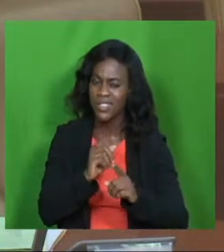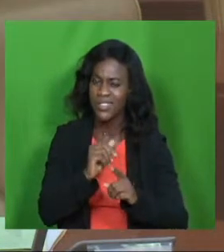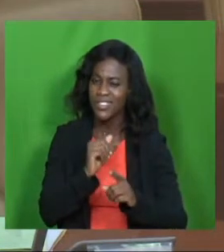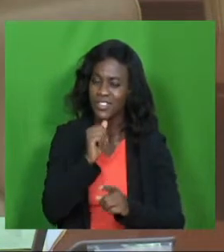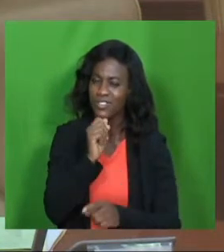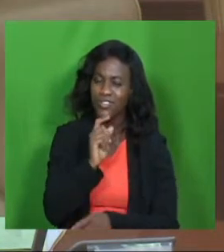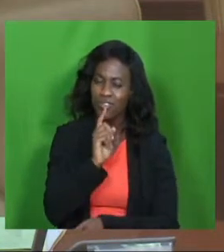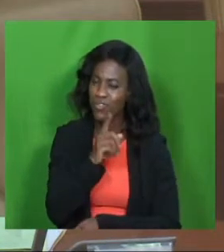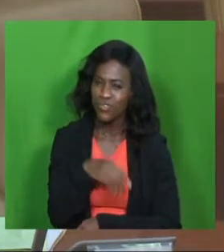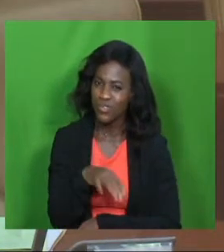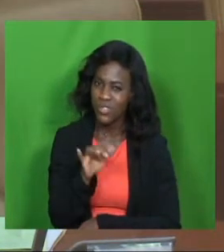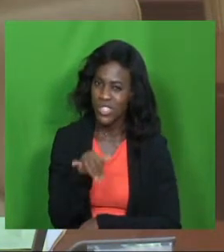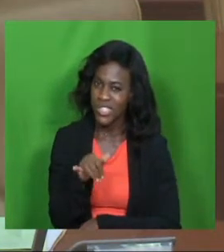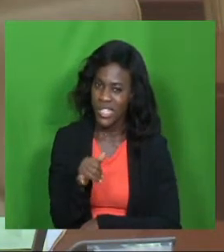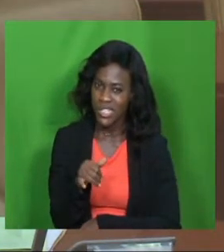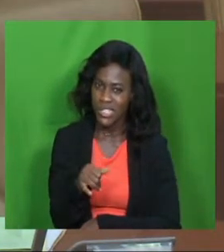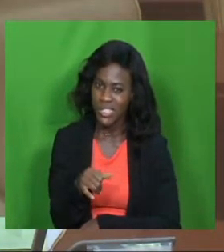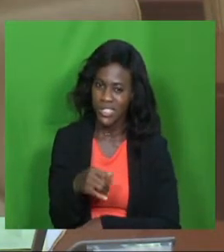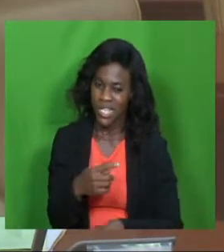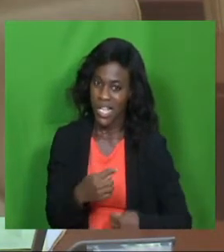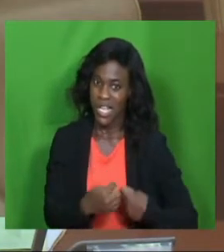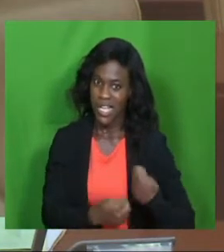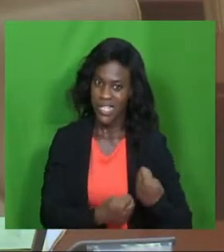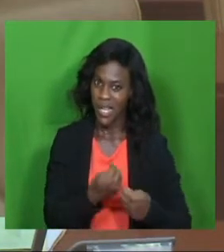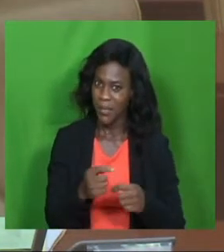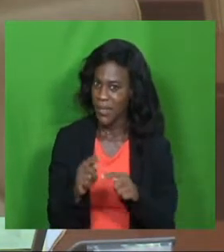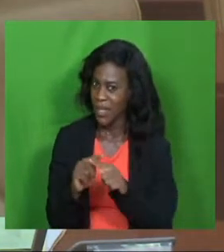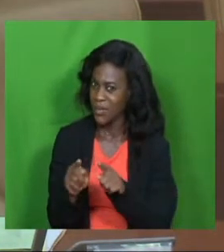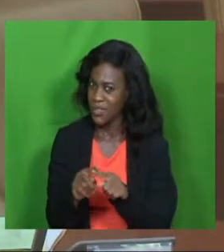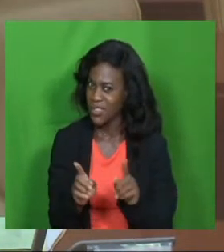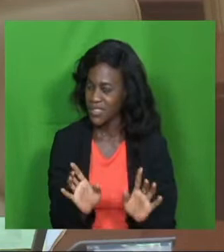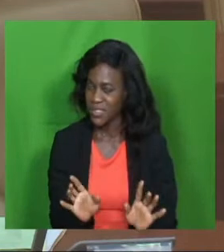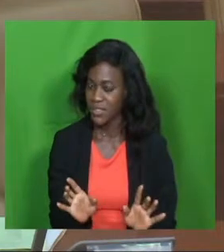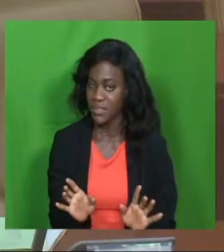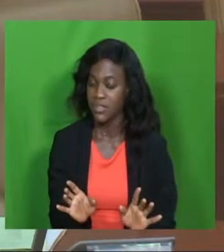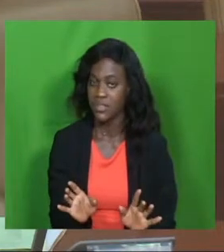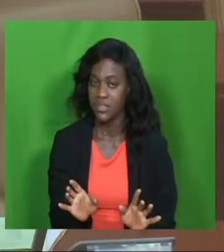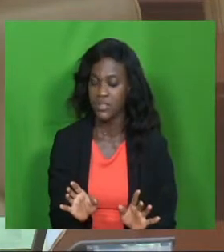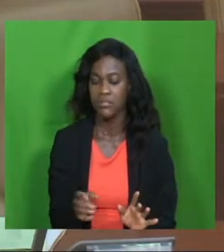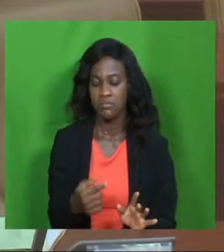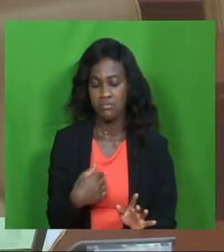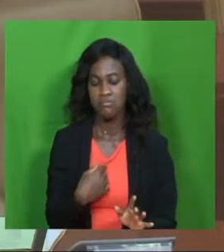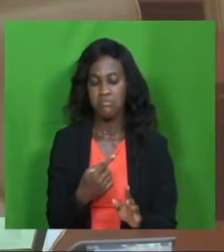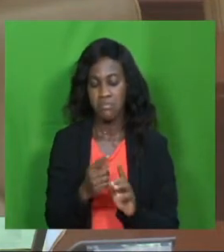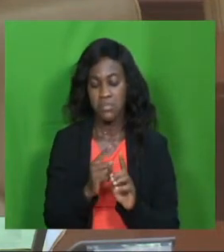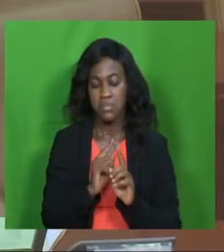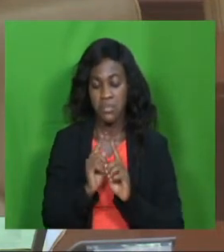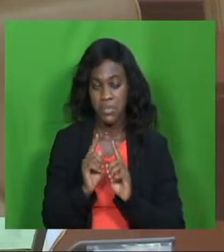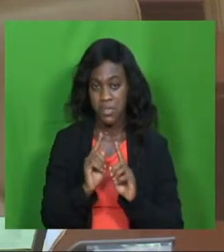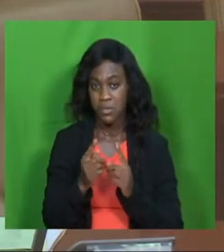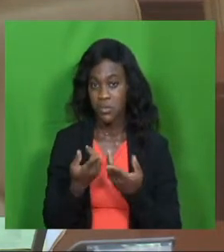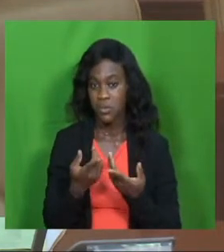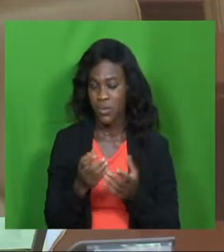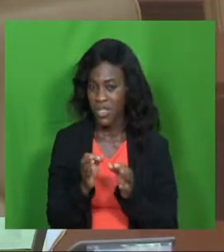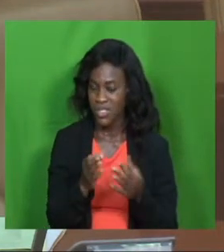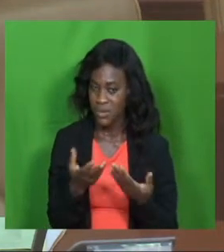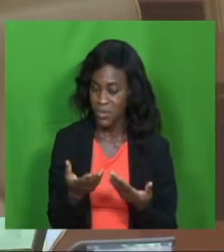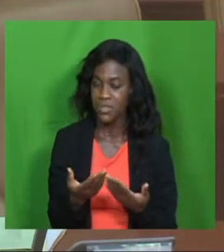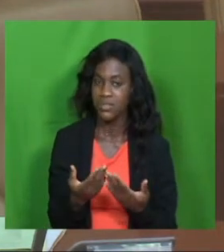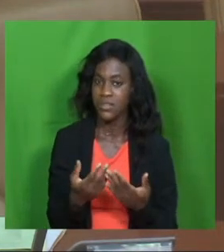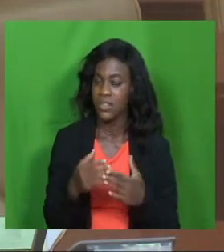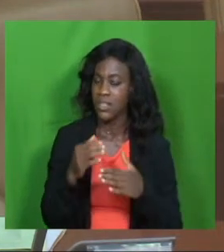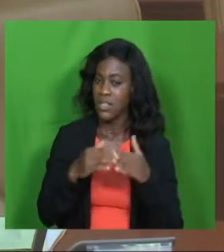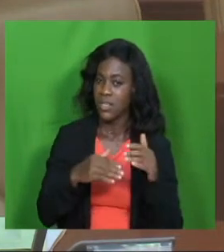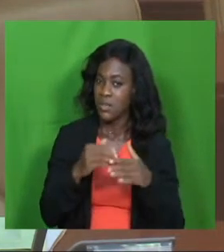the scope differ. And maybe I'll just go through a few. Construction of one artificial turf